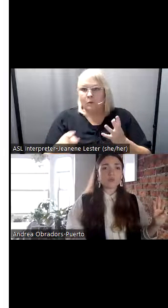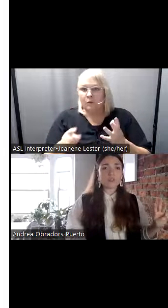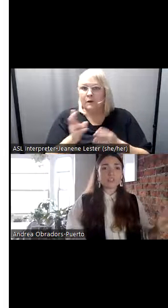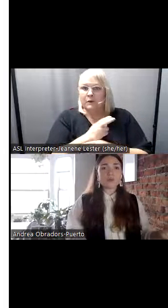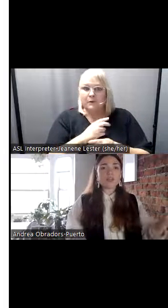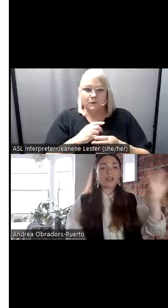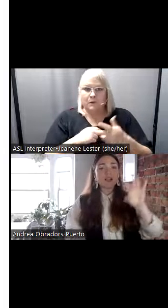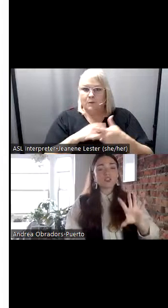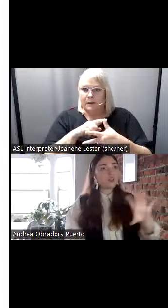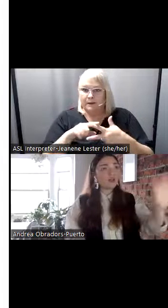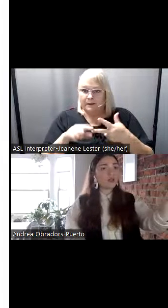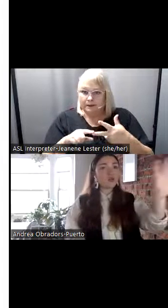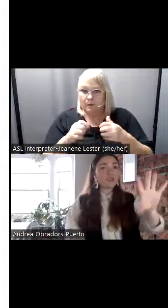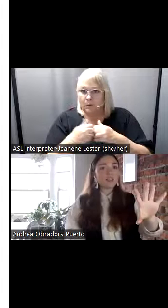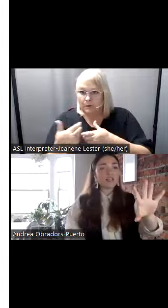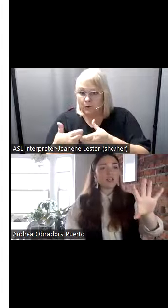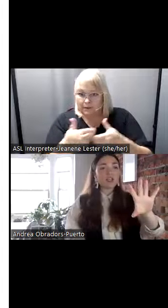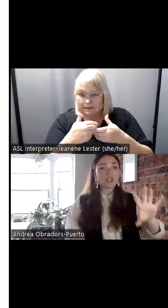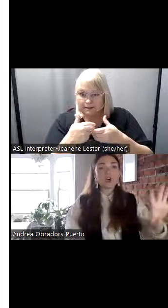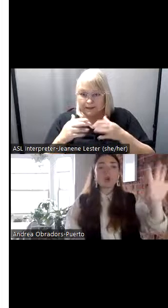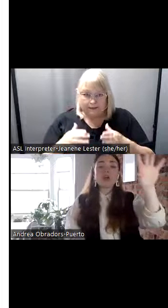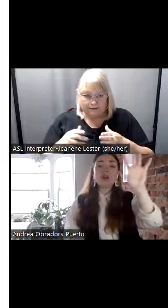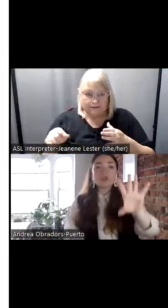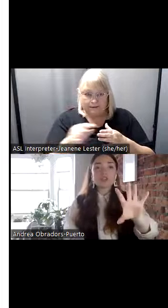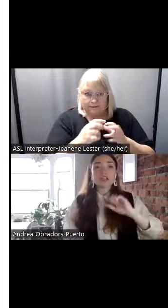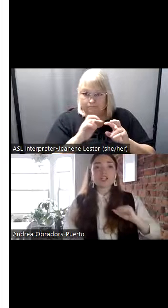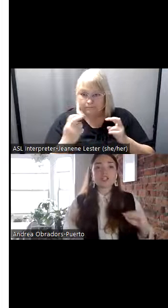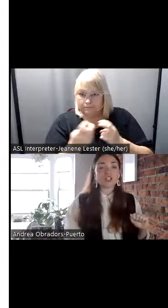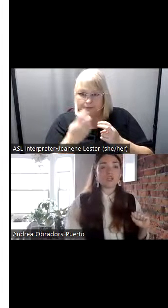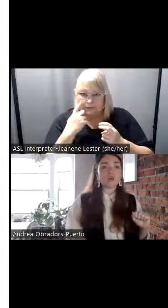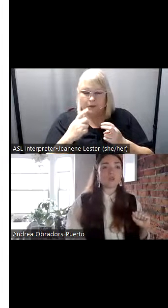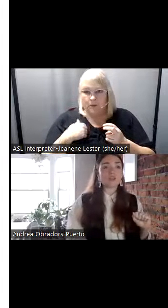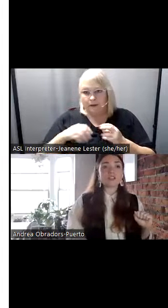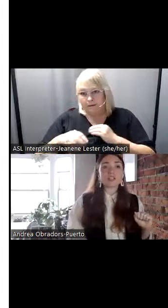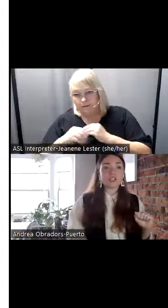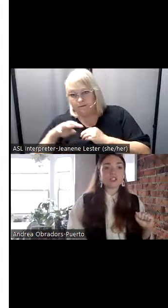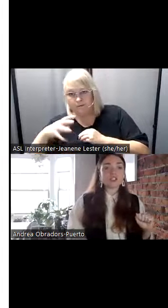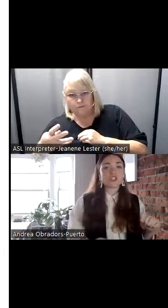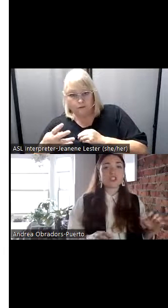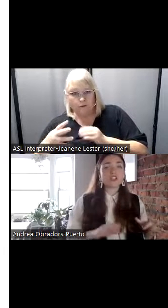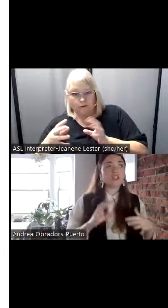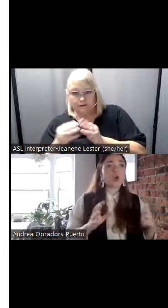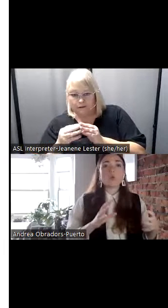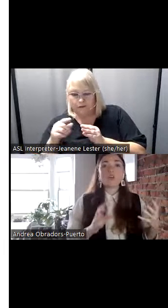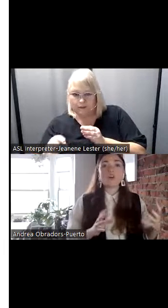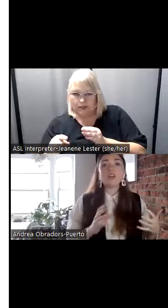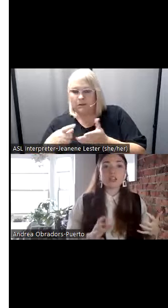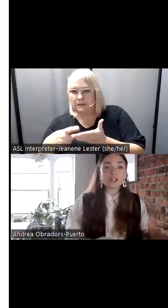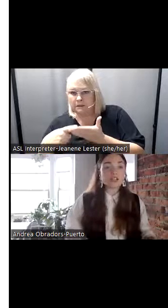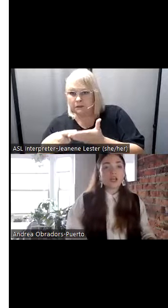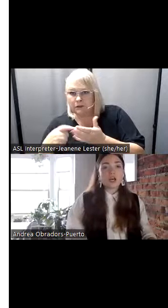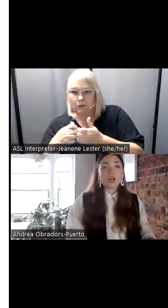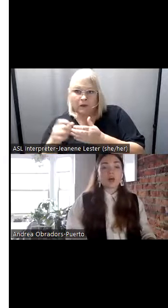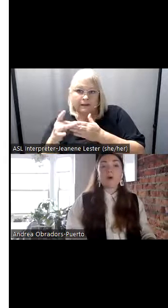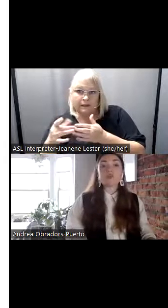with our participants. And as you can see in here, we had a 4th session that it was a discussion with our